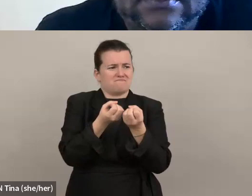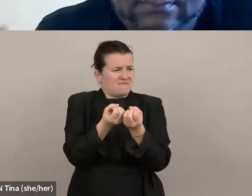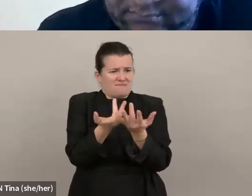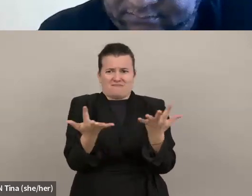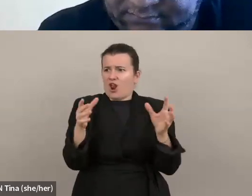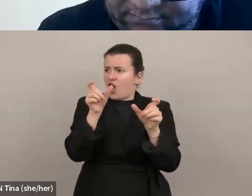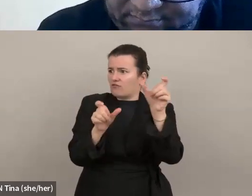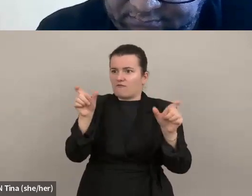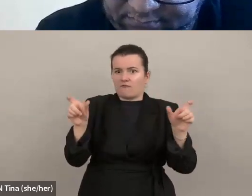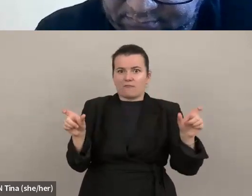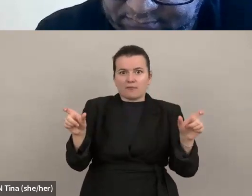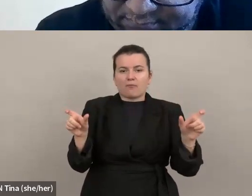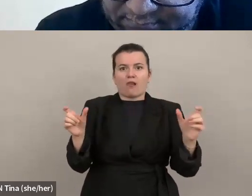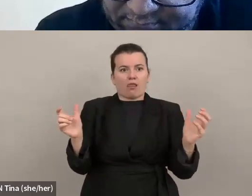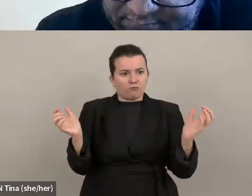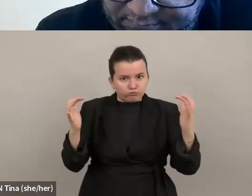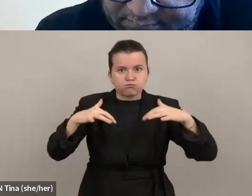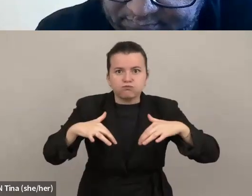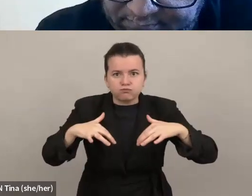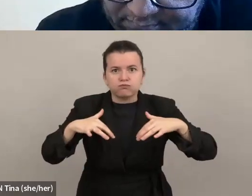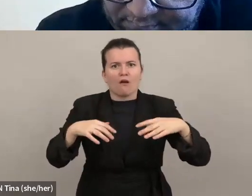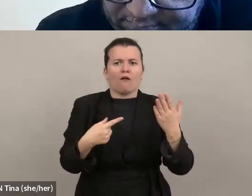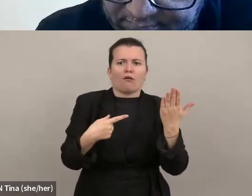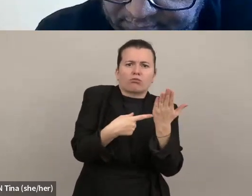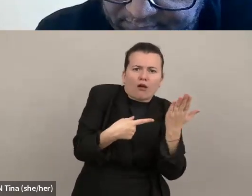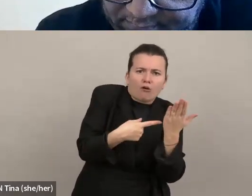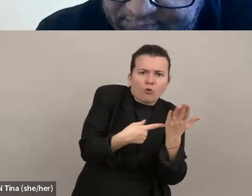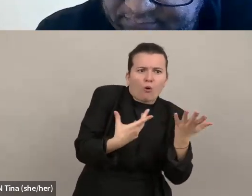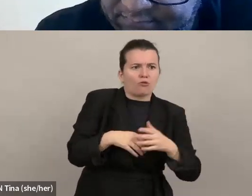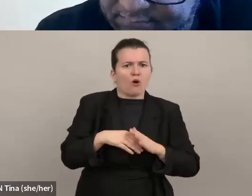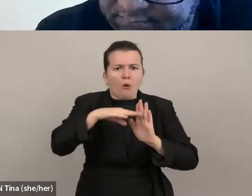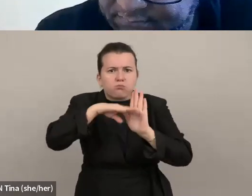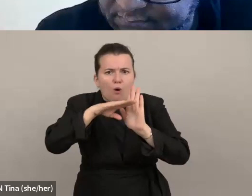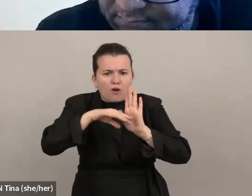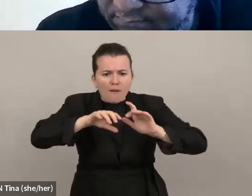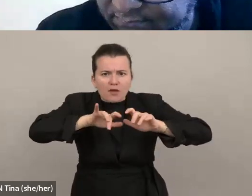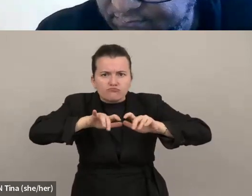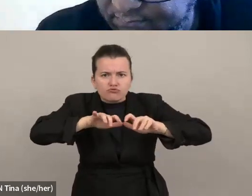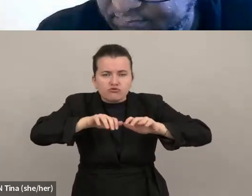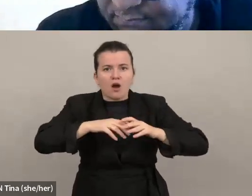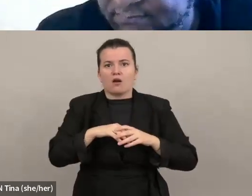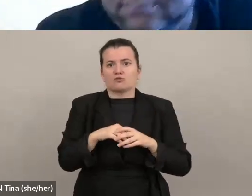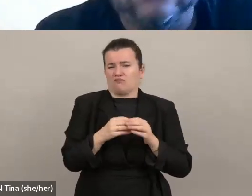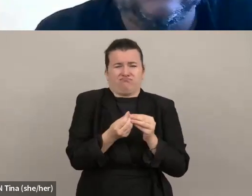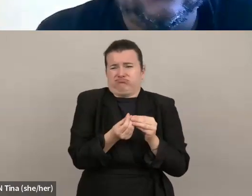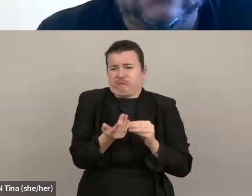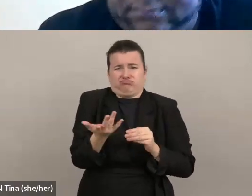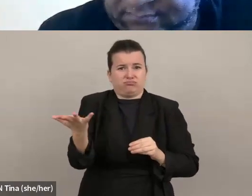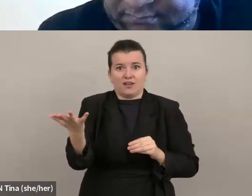people that are involved in IT, programming, and so on.